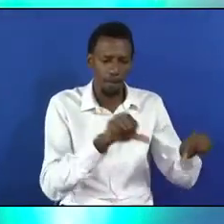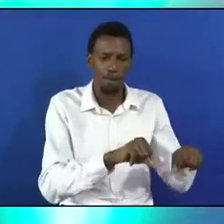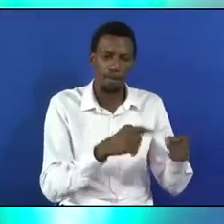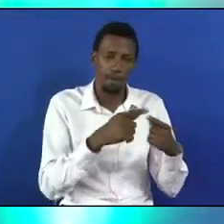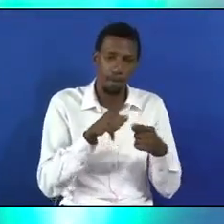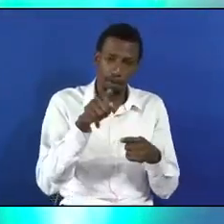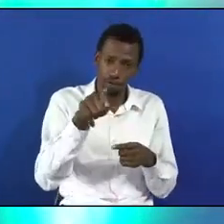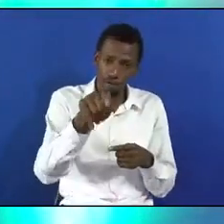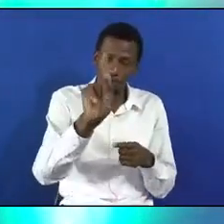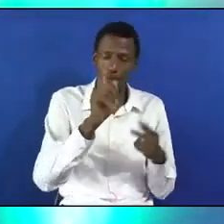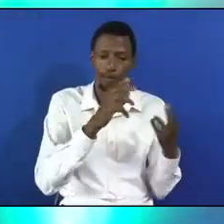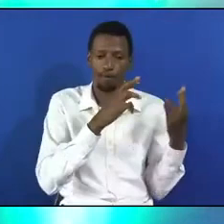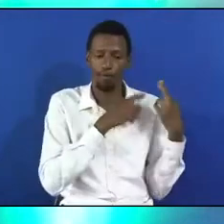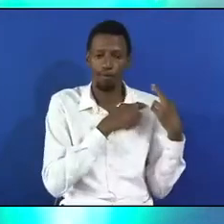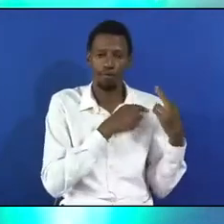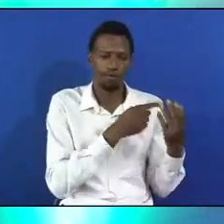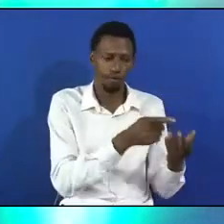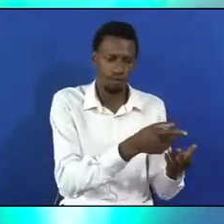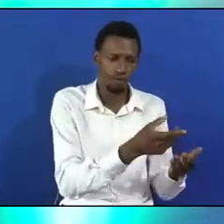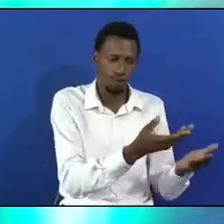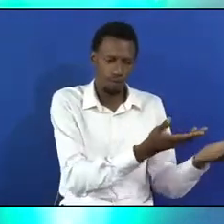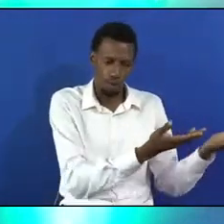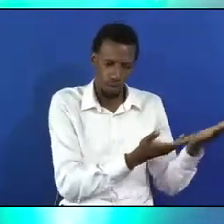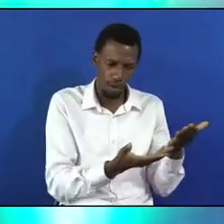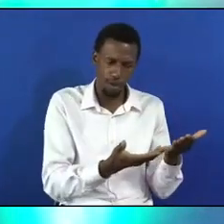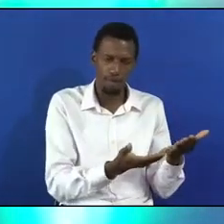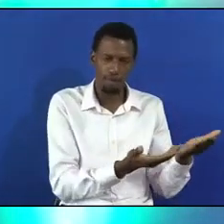them back to God.